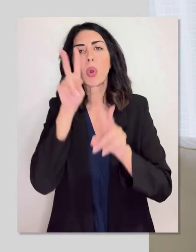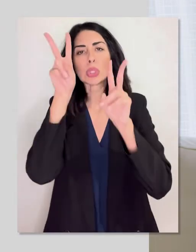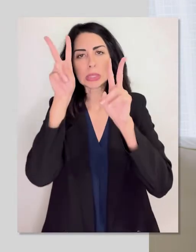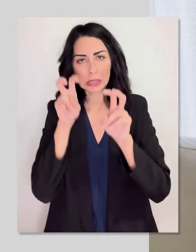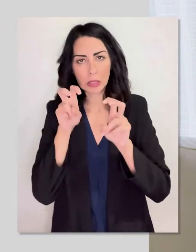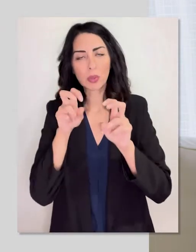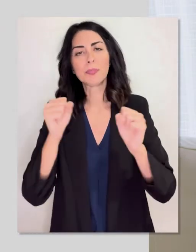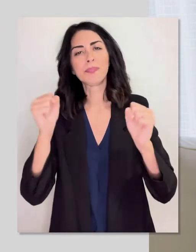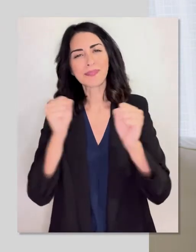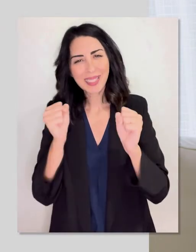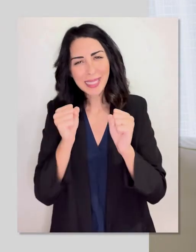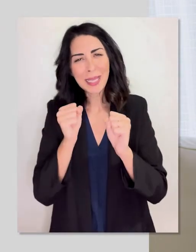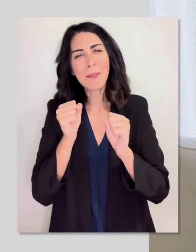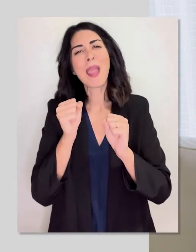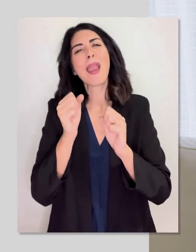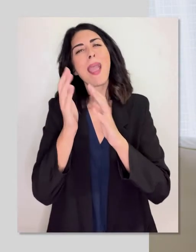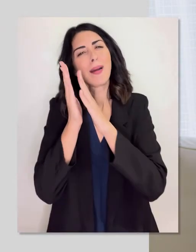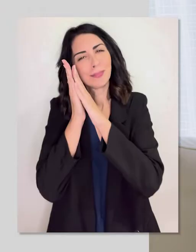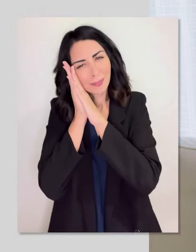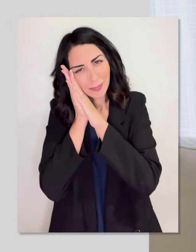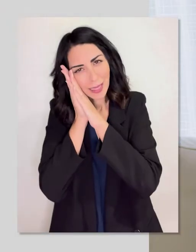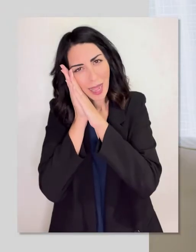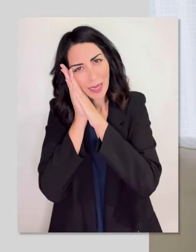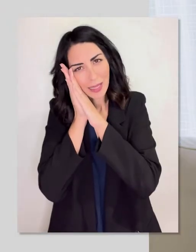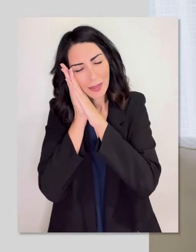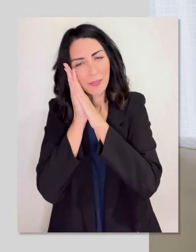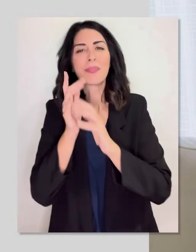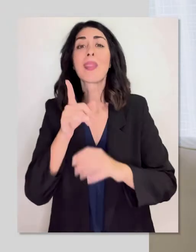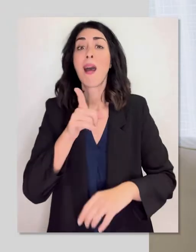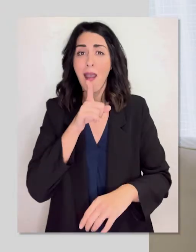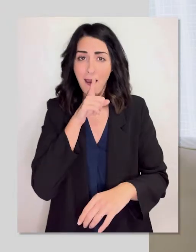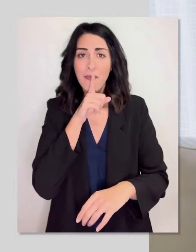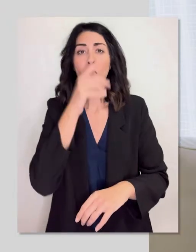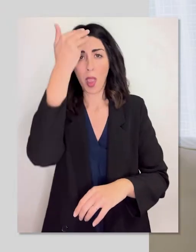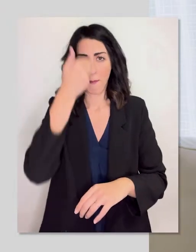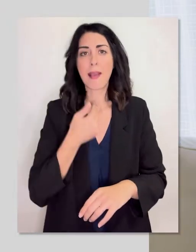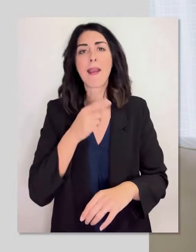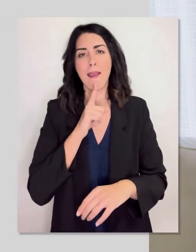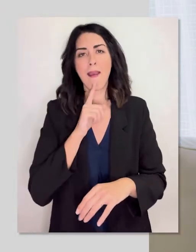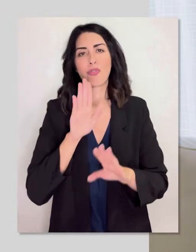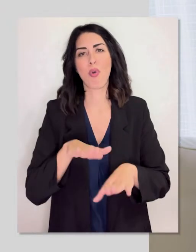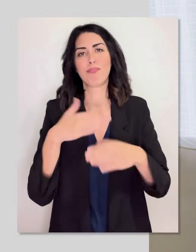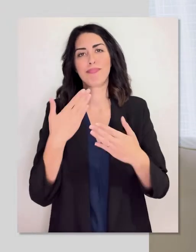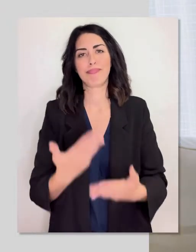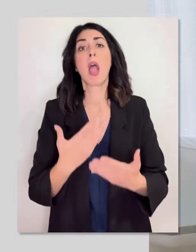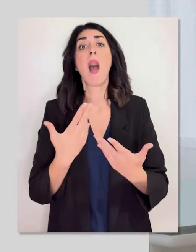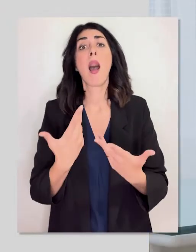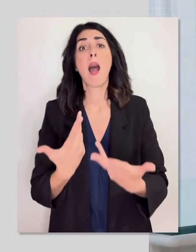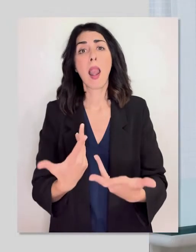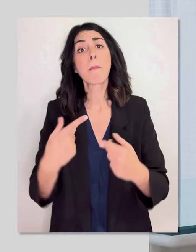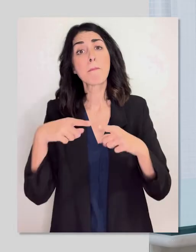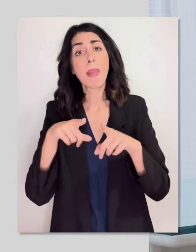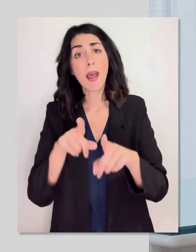That's pretty much what migraine is, but also it causes a lot of disability. People